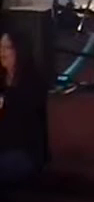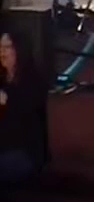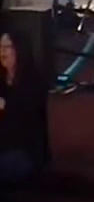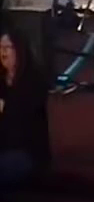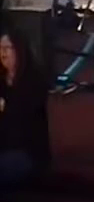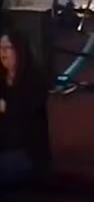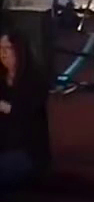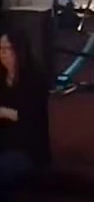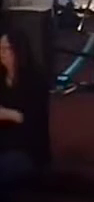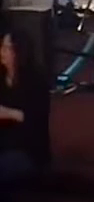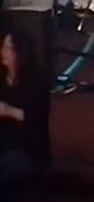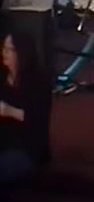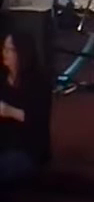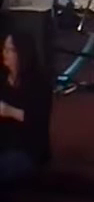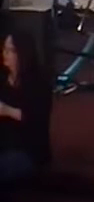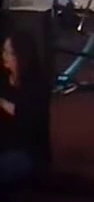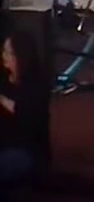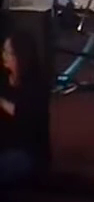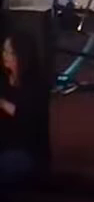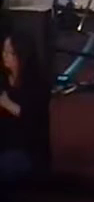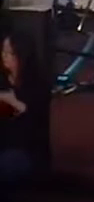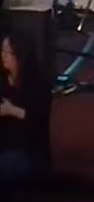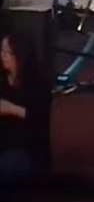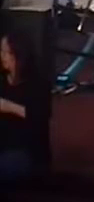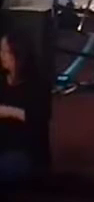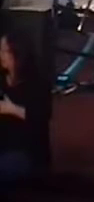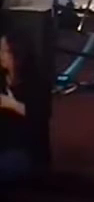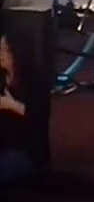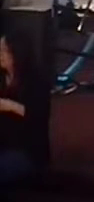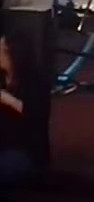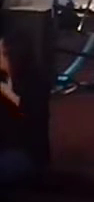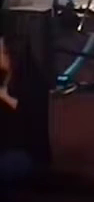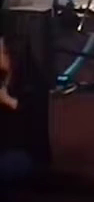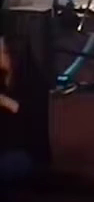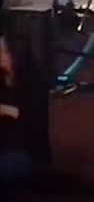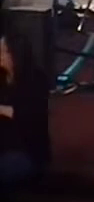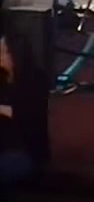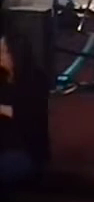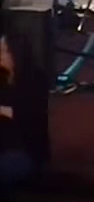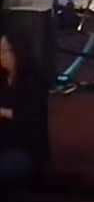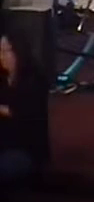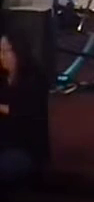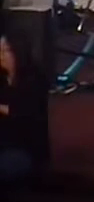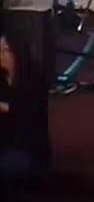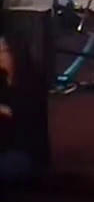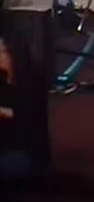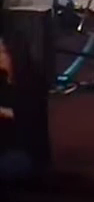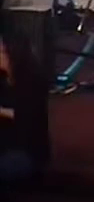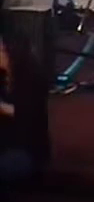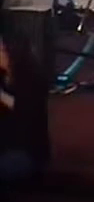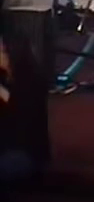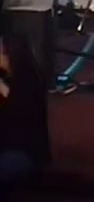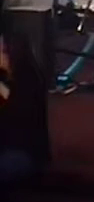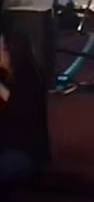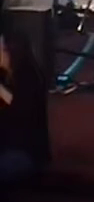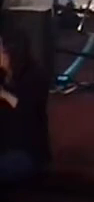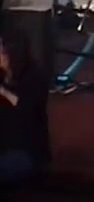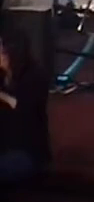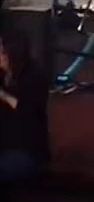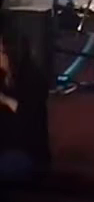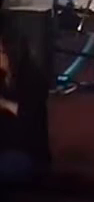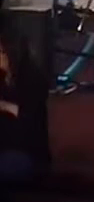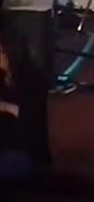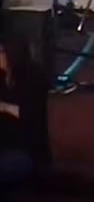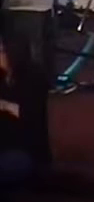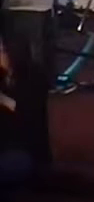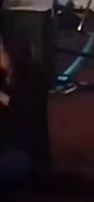could be emotionally, it could be spiritually, it could be financially. And why should we support these people, right? Why should we support